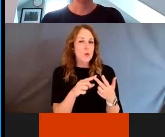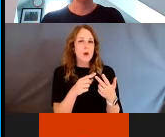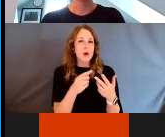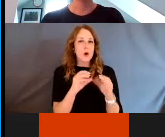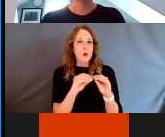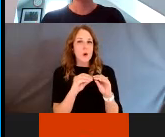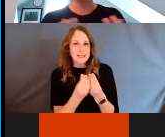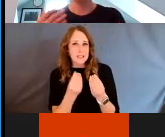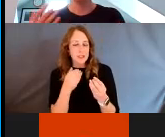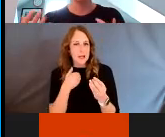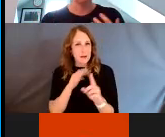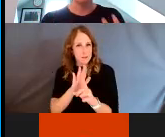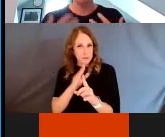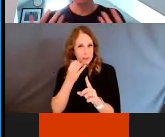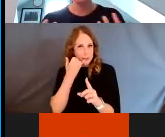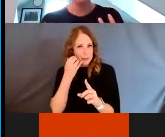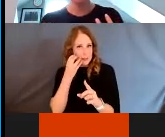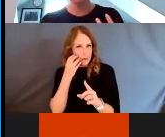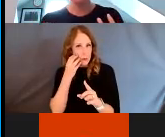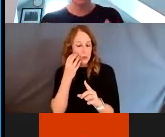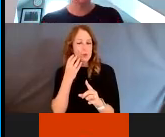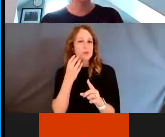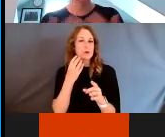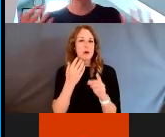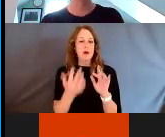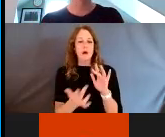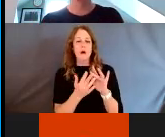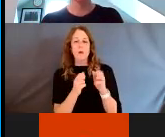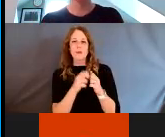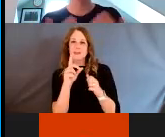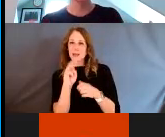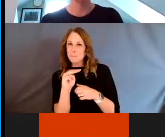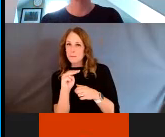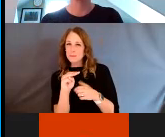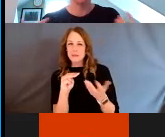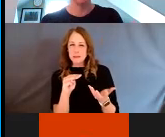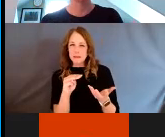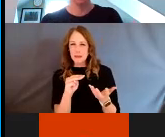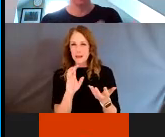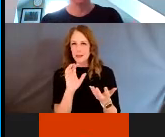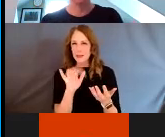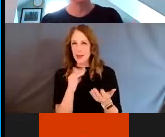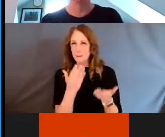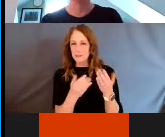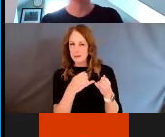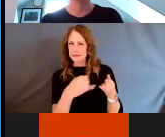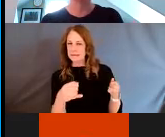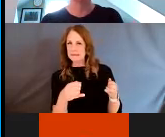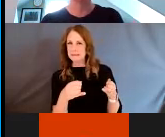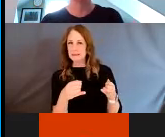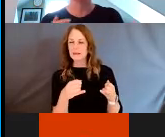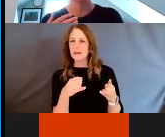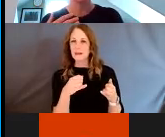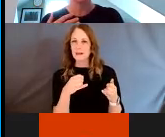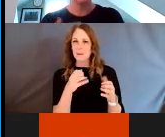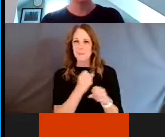organization? You know, are they contacting you through DMs? That's probably, something you want to draw a boundary around. You want to make sure that they're